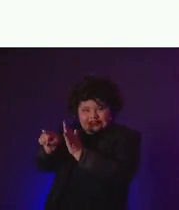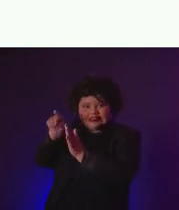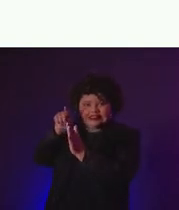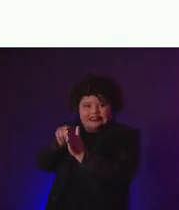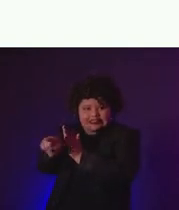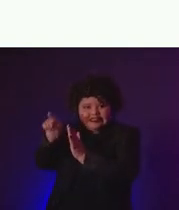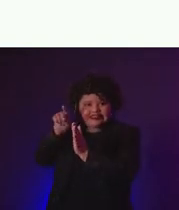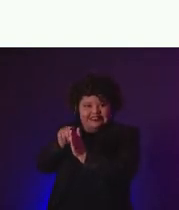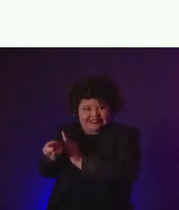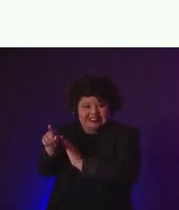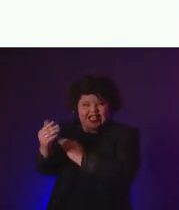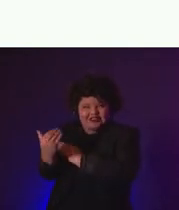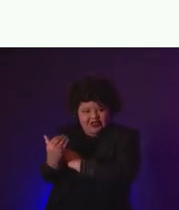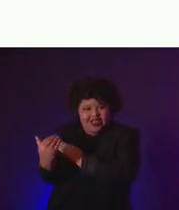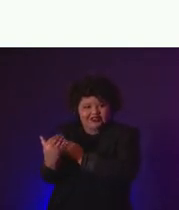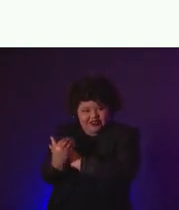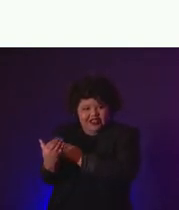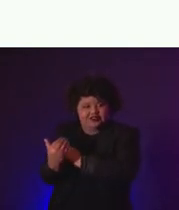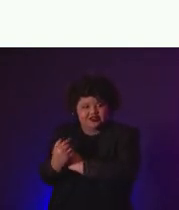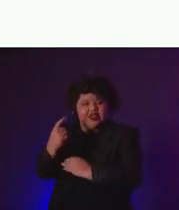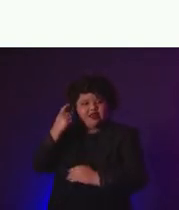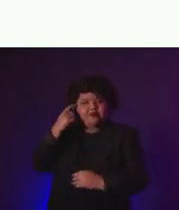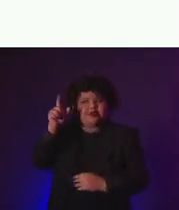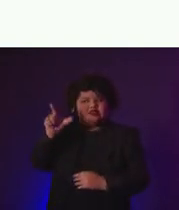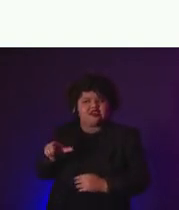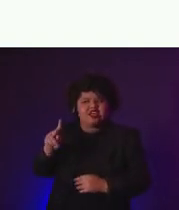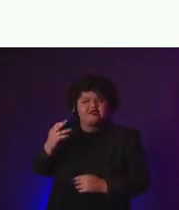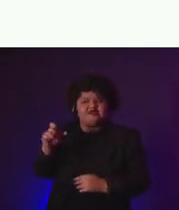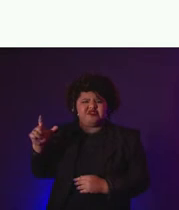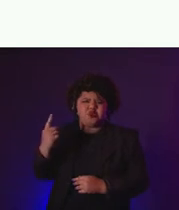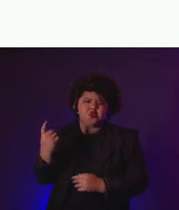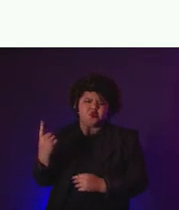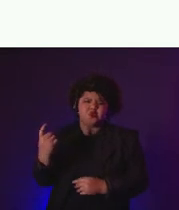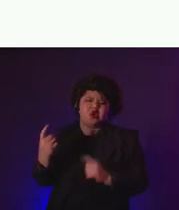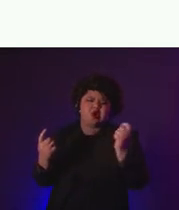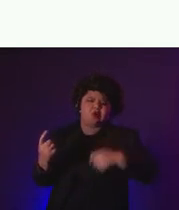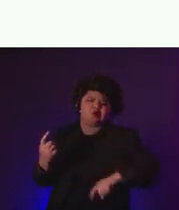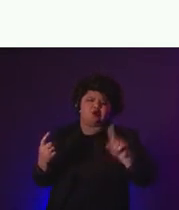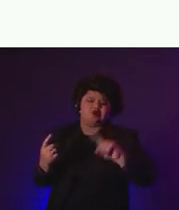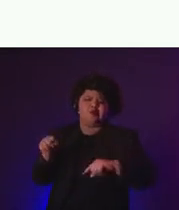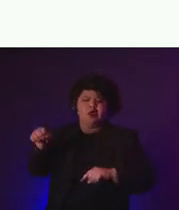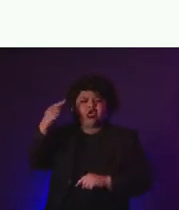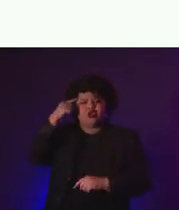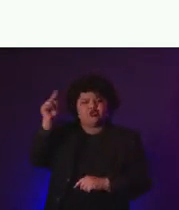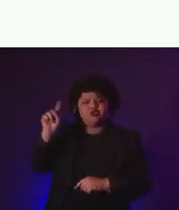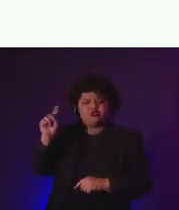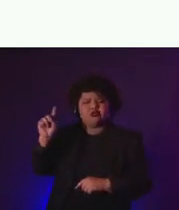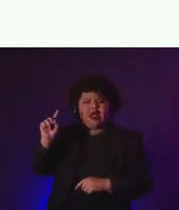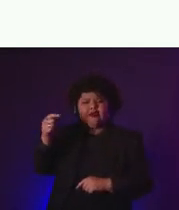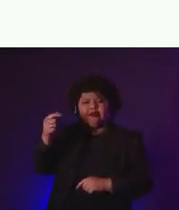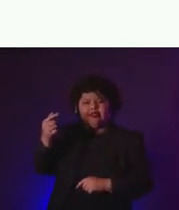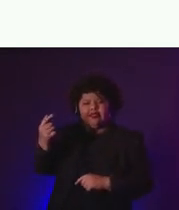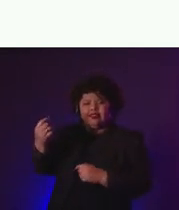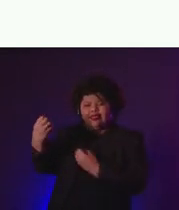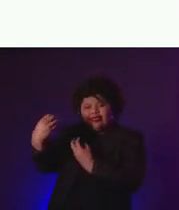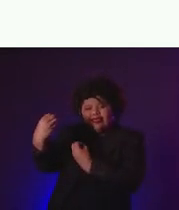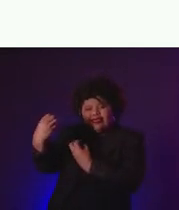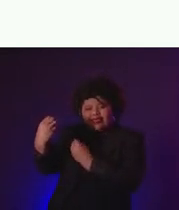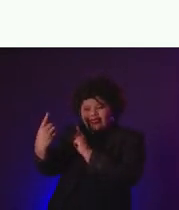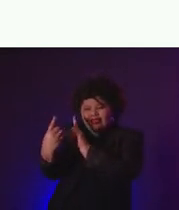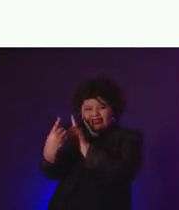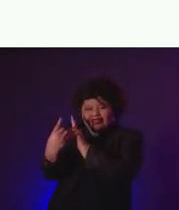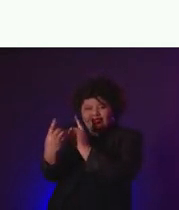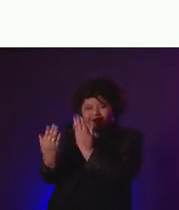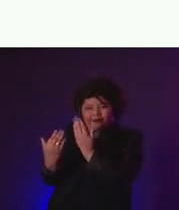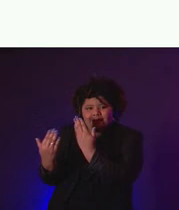poor match for me because he wouldn't know how to mentor a doctoral student. After all, he had just been a reporter, a